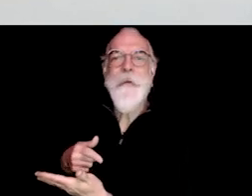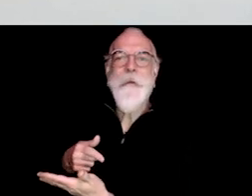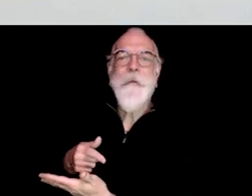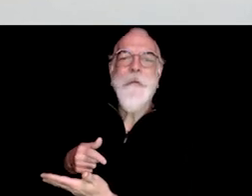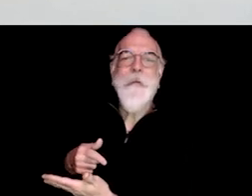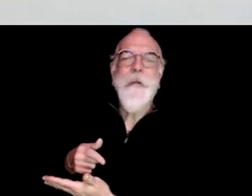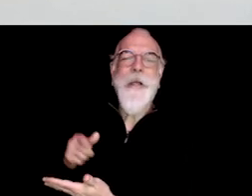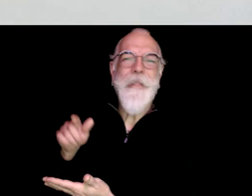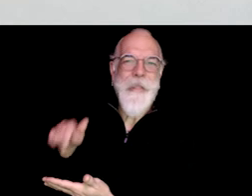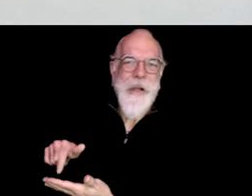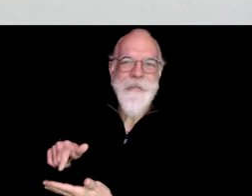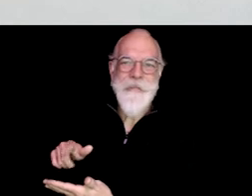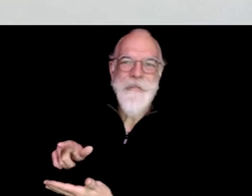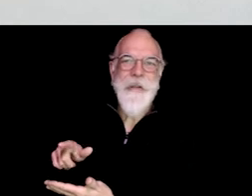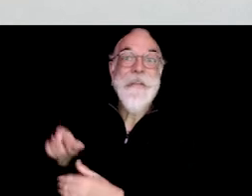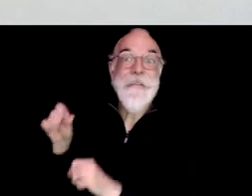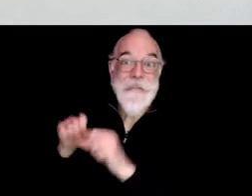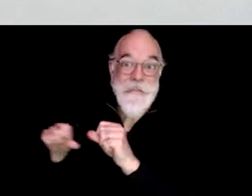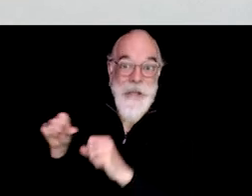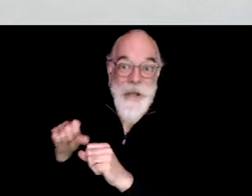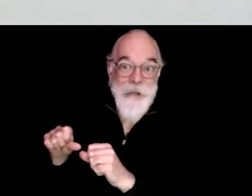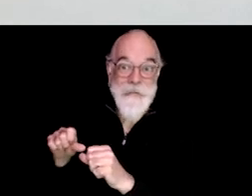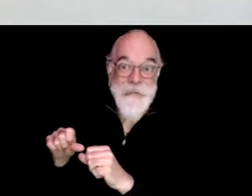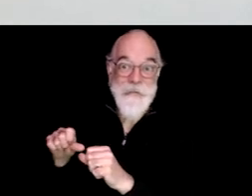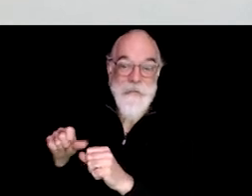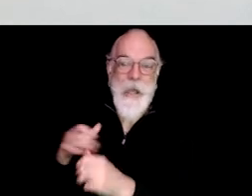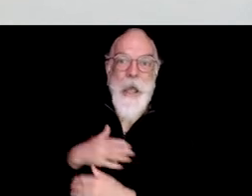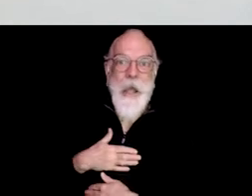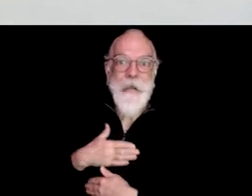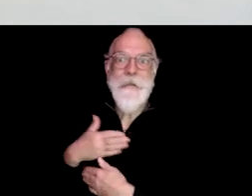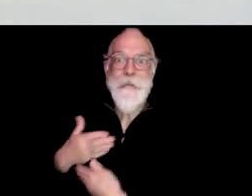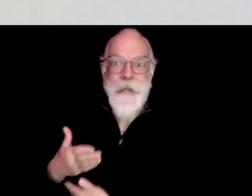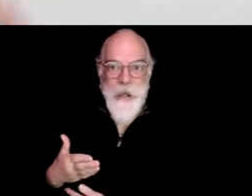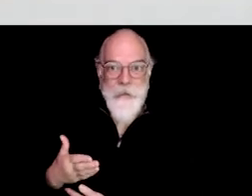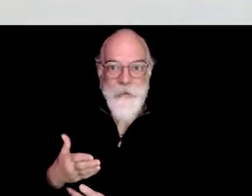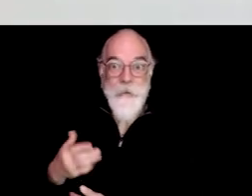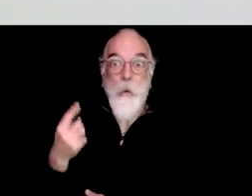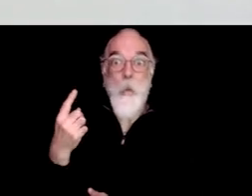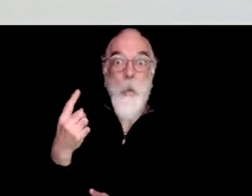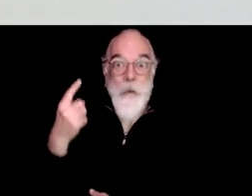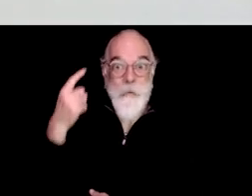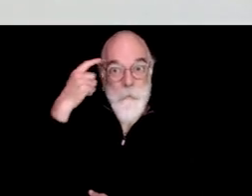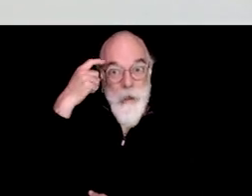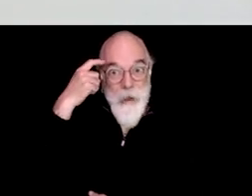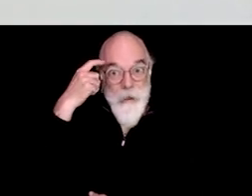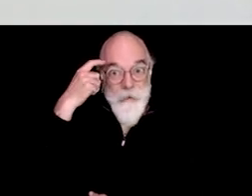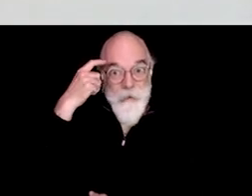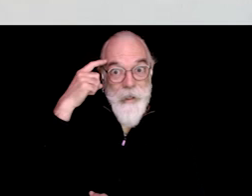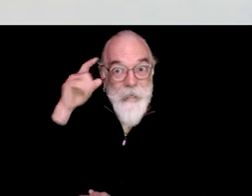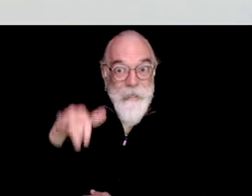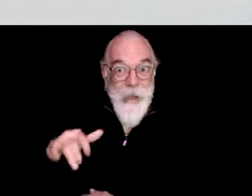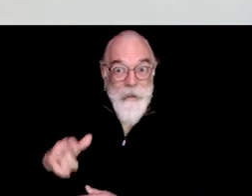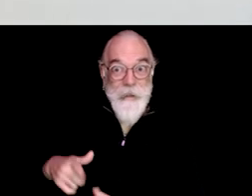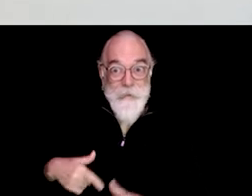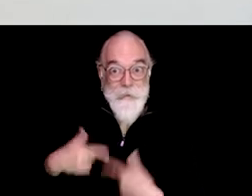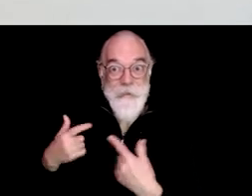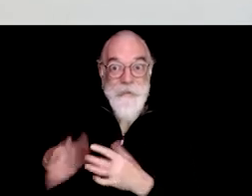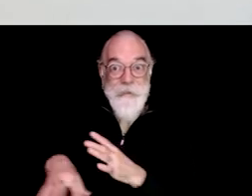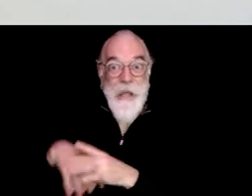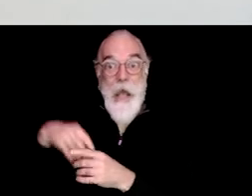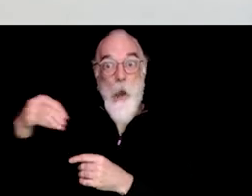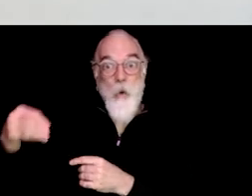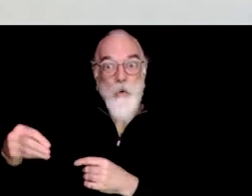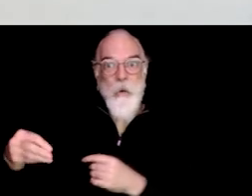it is science unavoidably acknowledging this one mind, the mind that